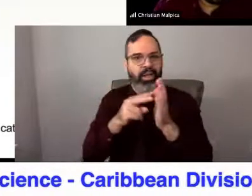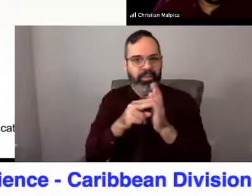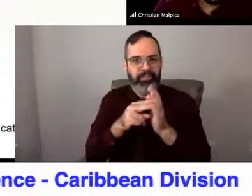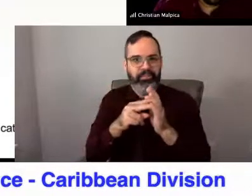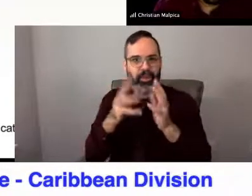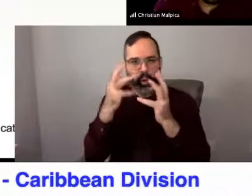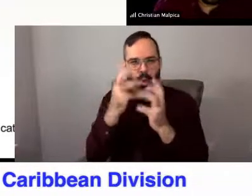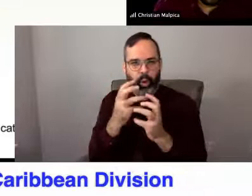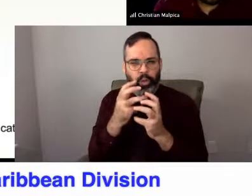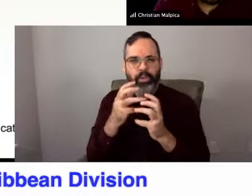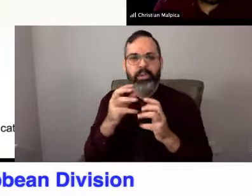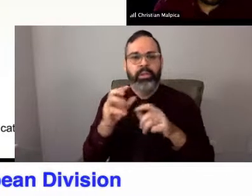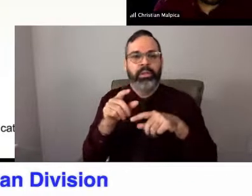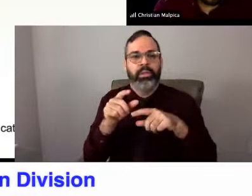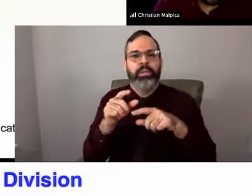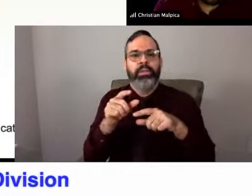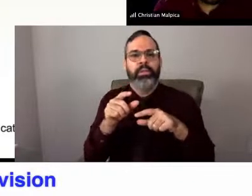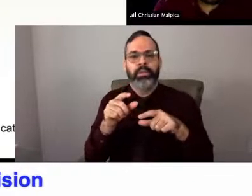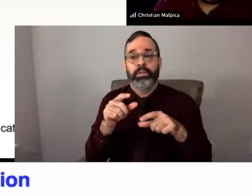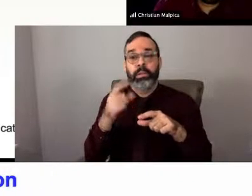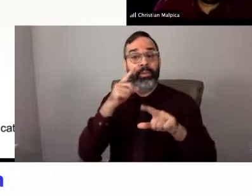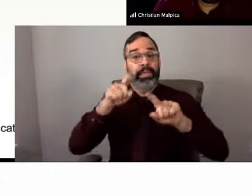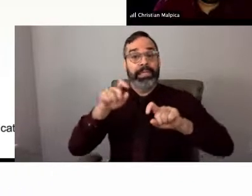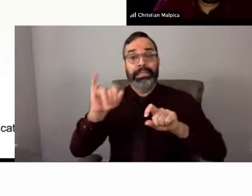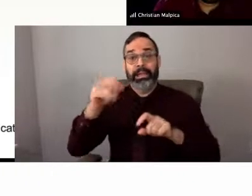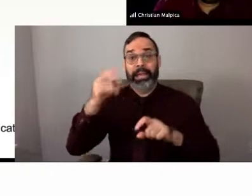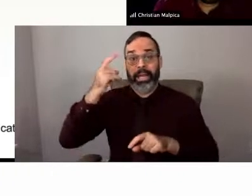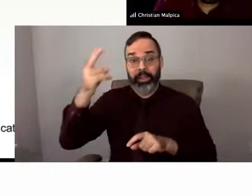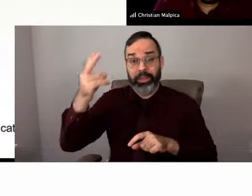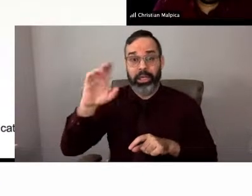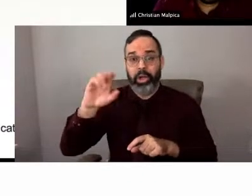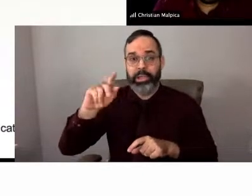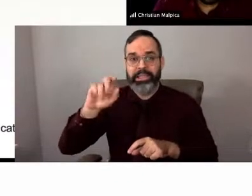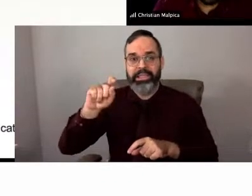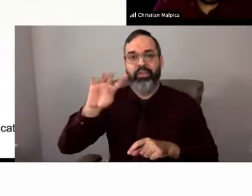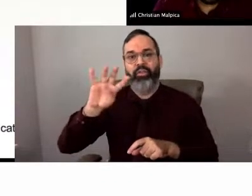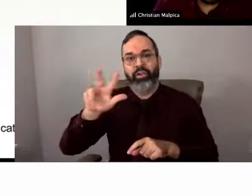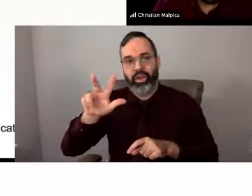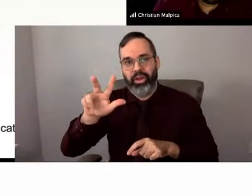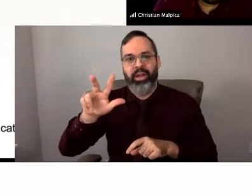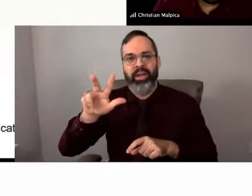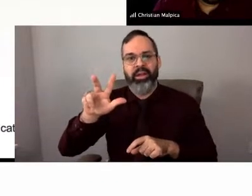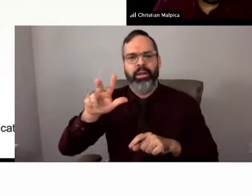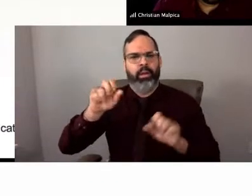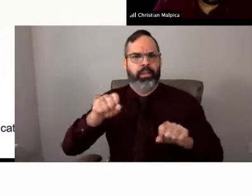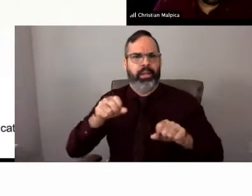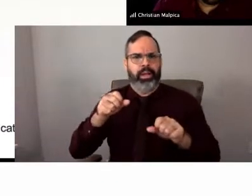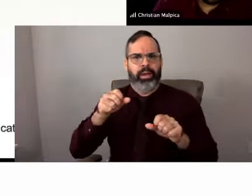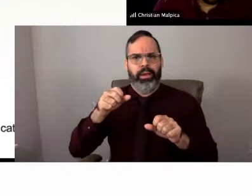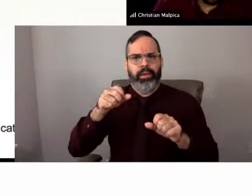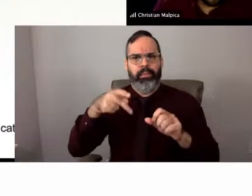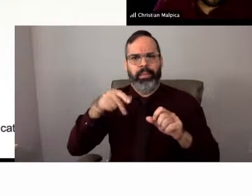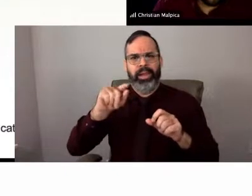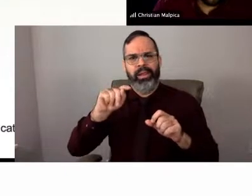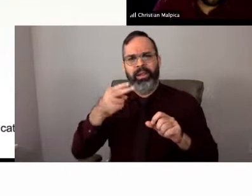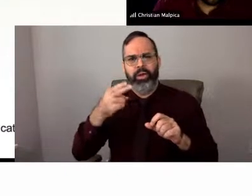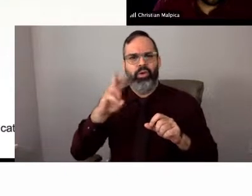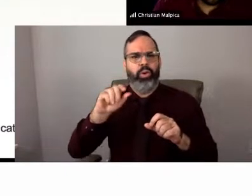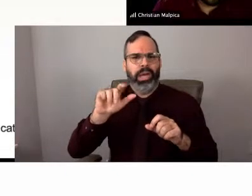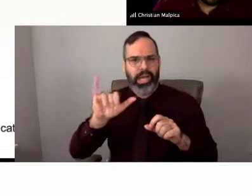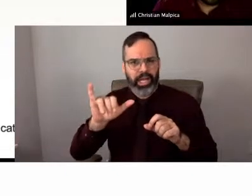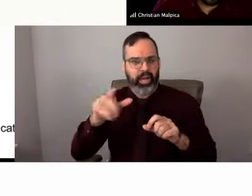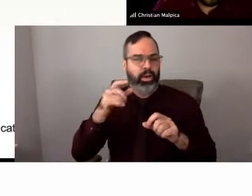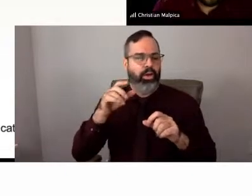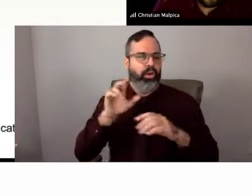cell. To test the hypothesis if connexin 43 is a potential pathway, you can see in figure B, we use connexin